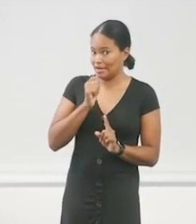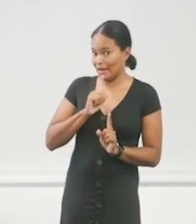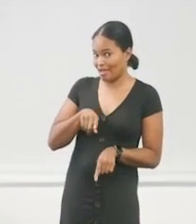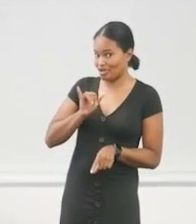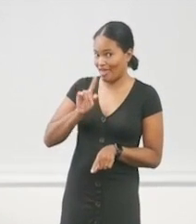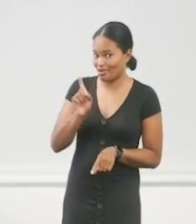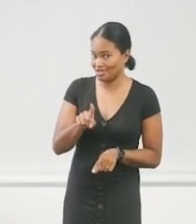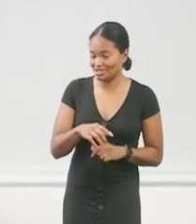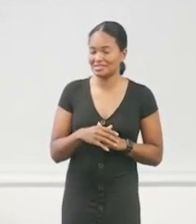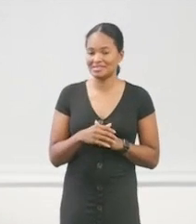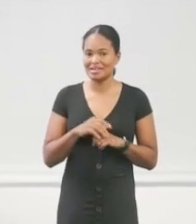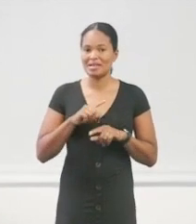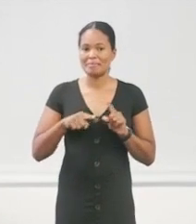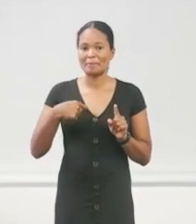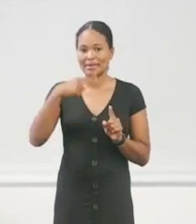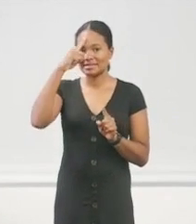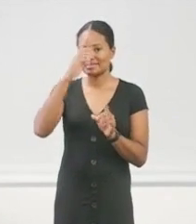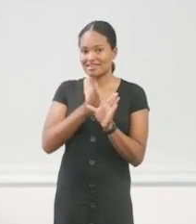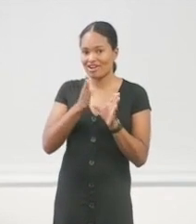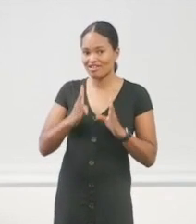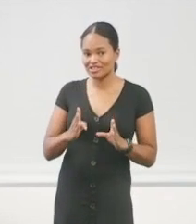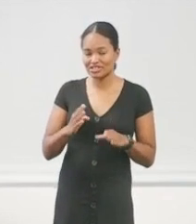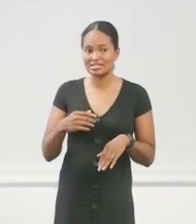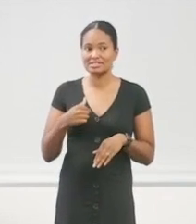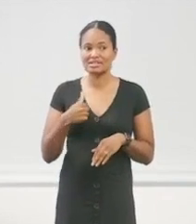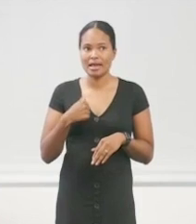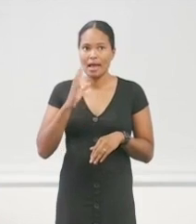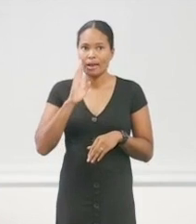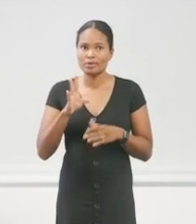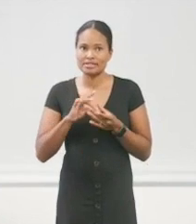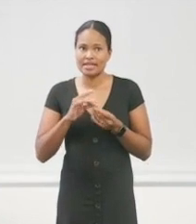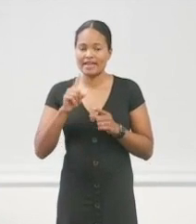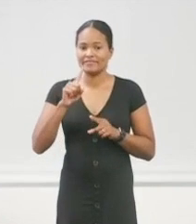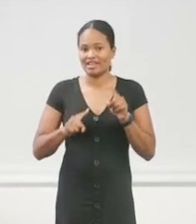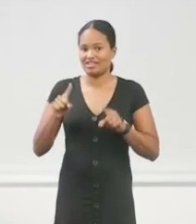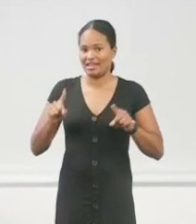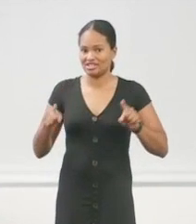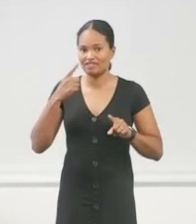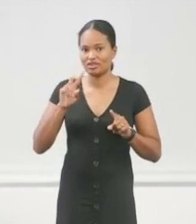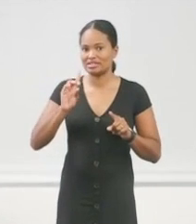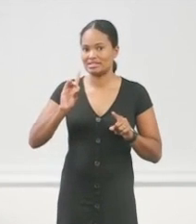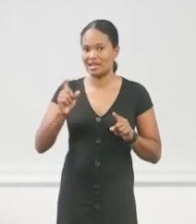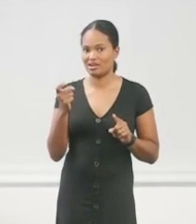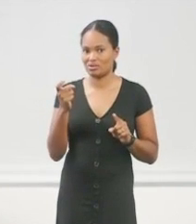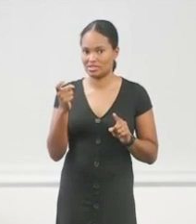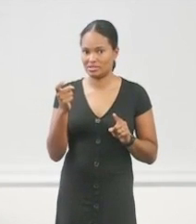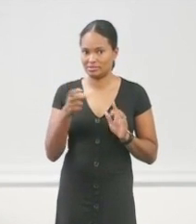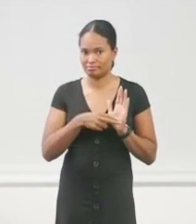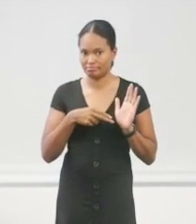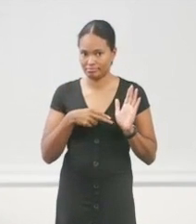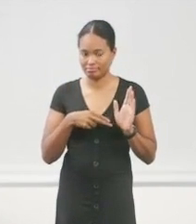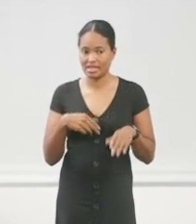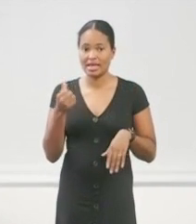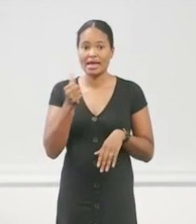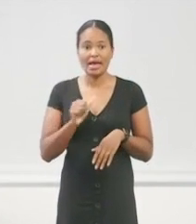as a psychologist, I would say that there's a lot of variation in diagnosing. And so any tool that can help to